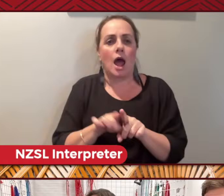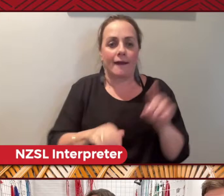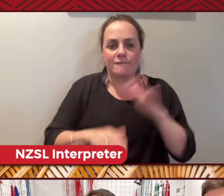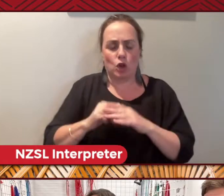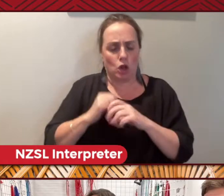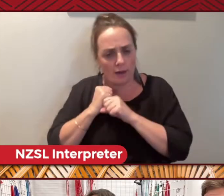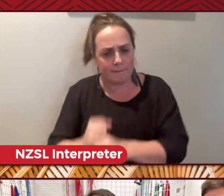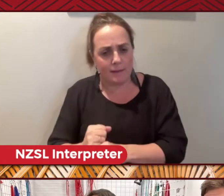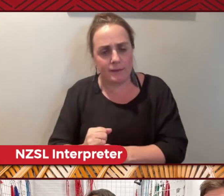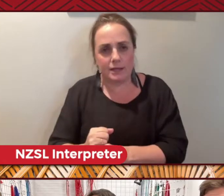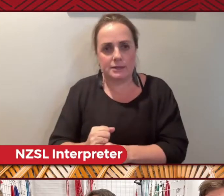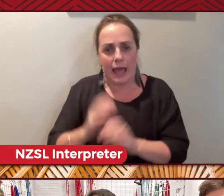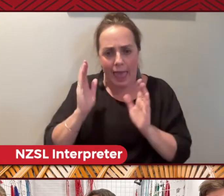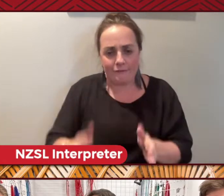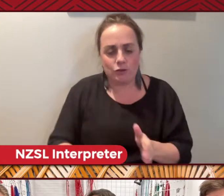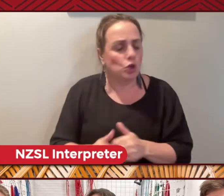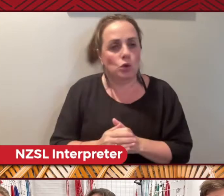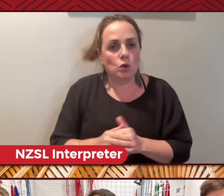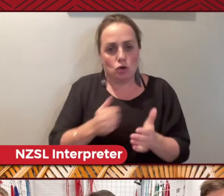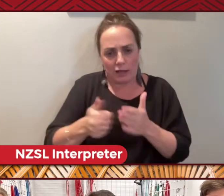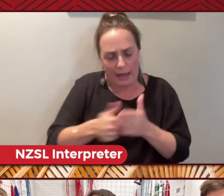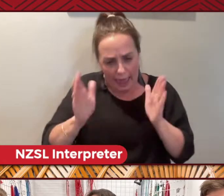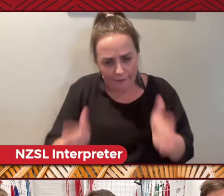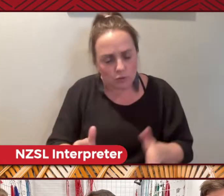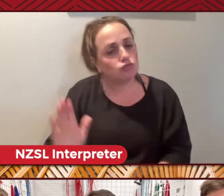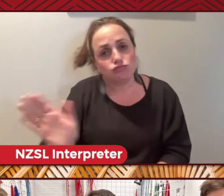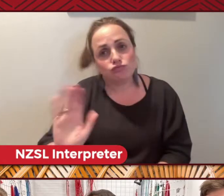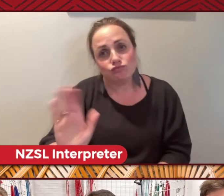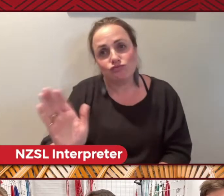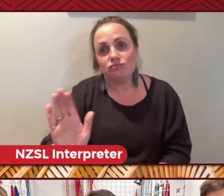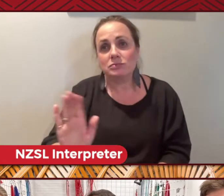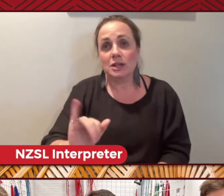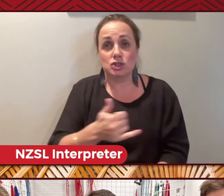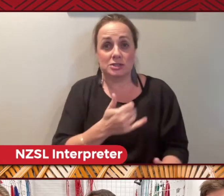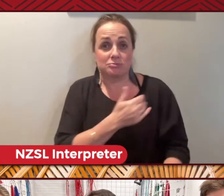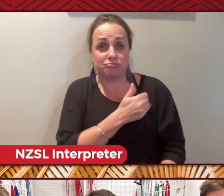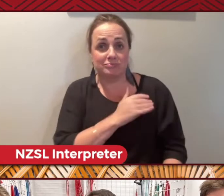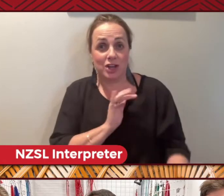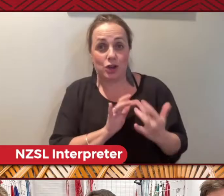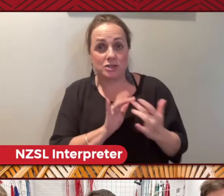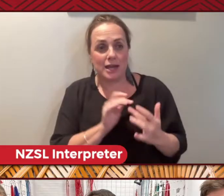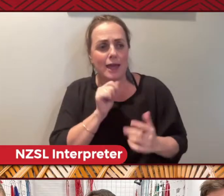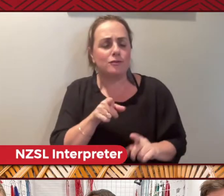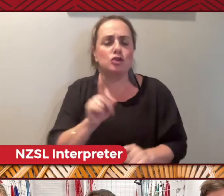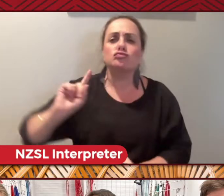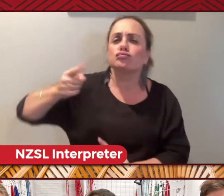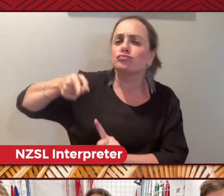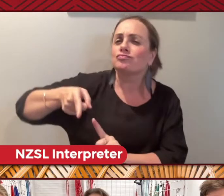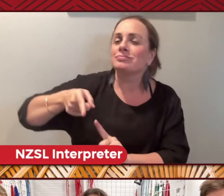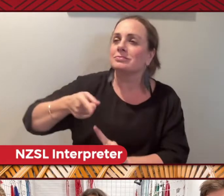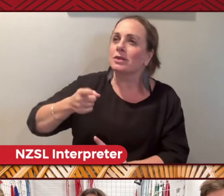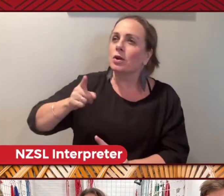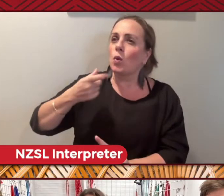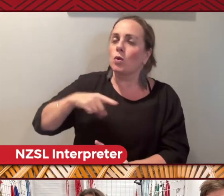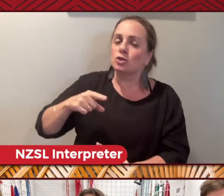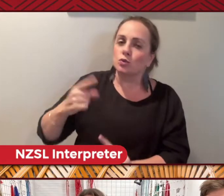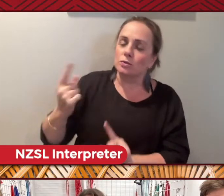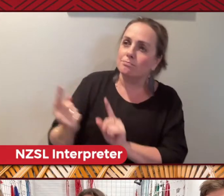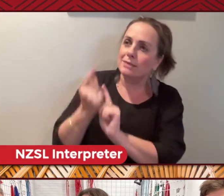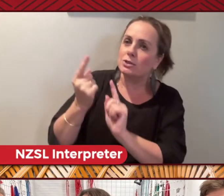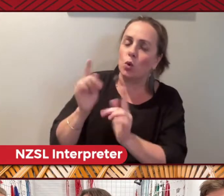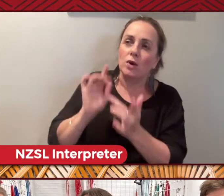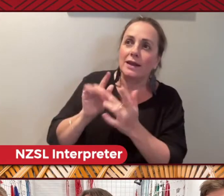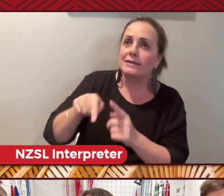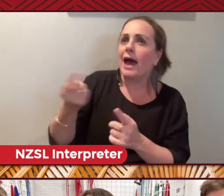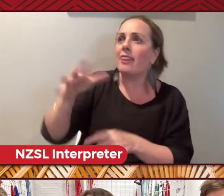commitment as you're coming in, or come for regular therapy as well. So just reach out, even if you're curious and you want to see, or you just want to connect to our families.